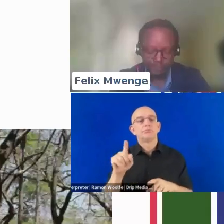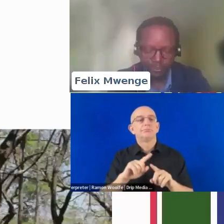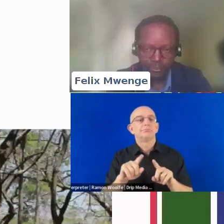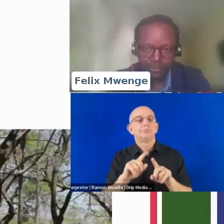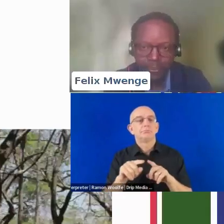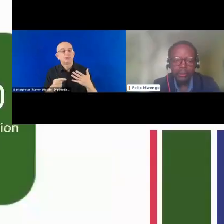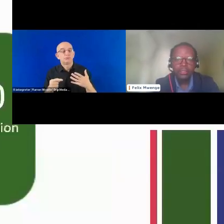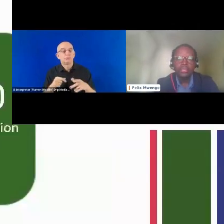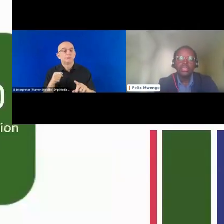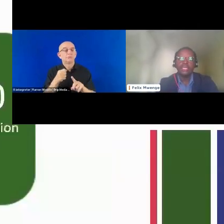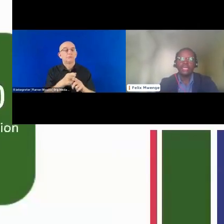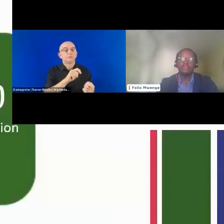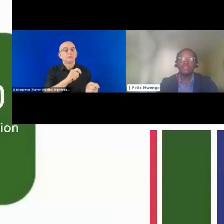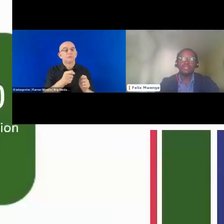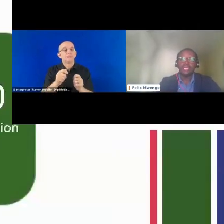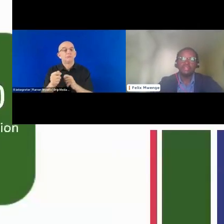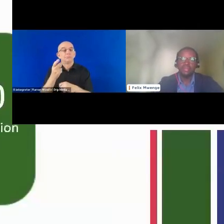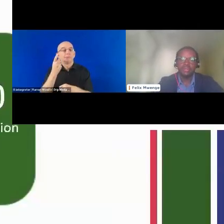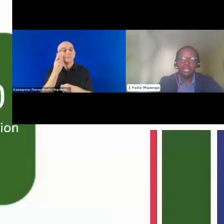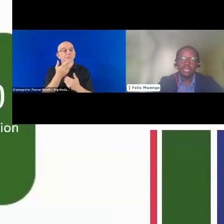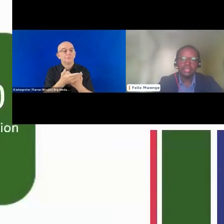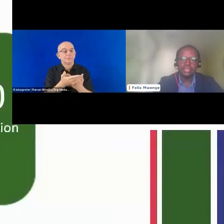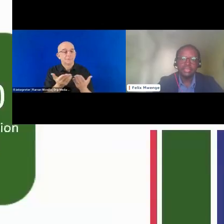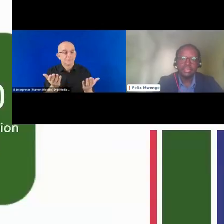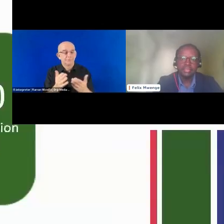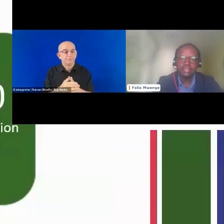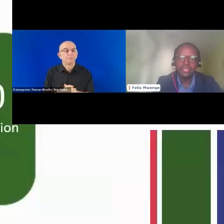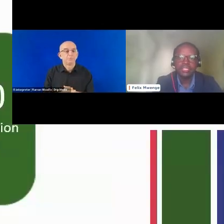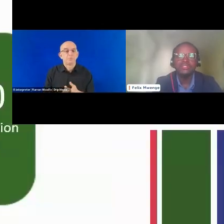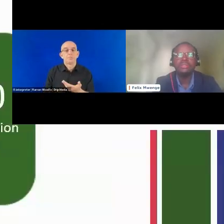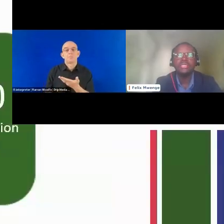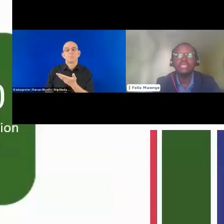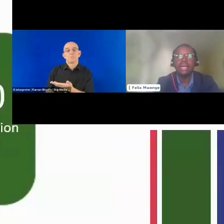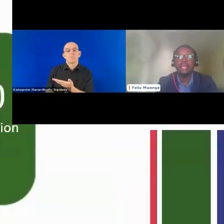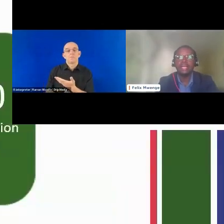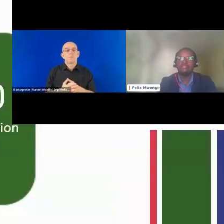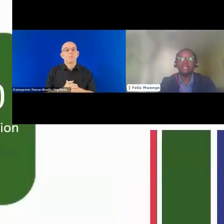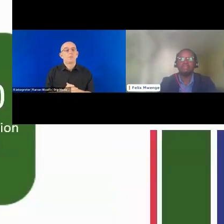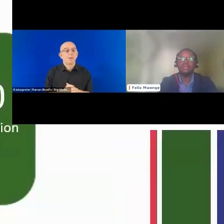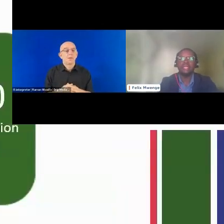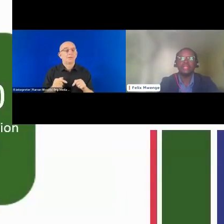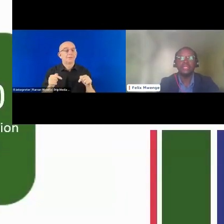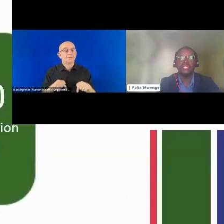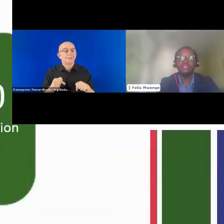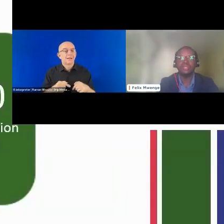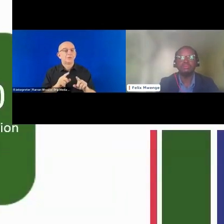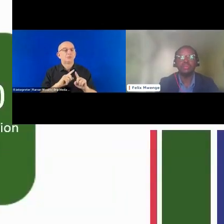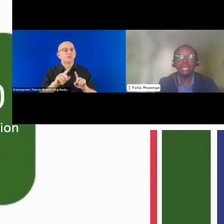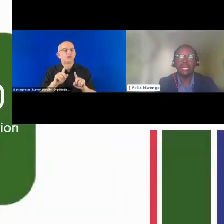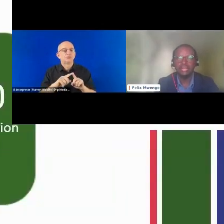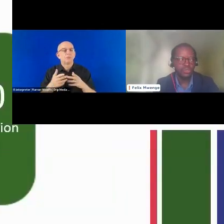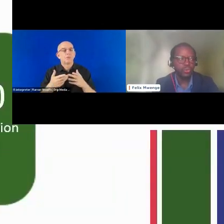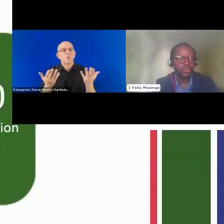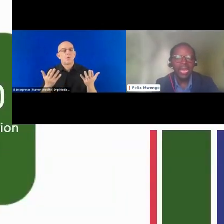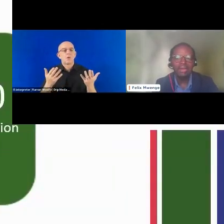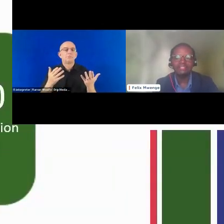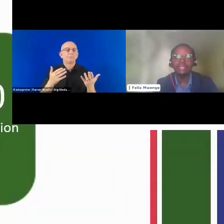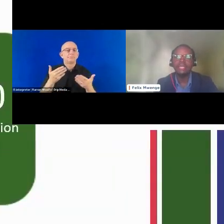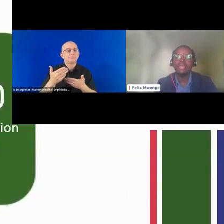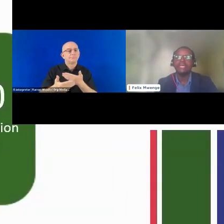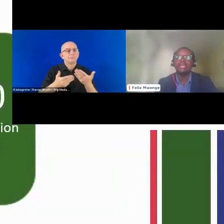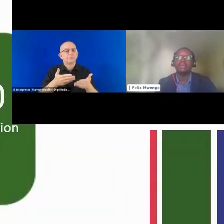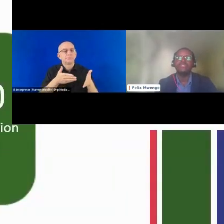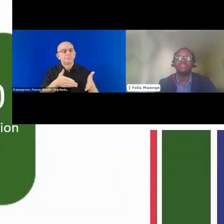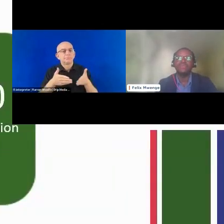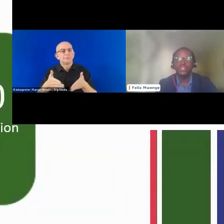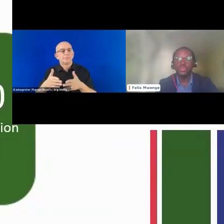slide. In terms of delivery modalities, Transform is currently available in 3 different modalities. So we